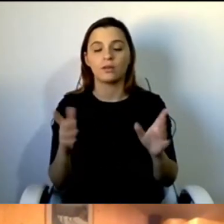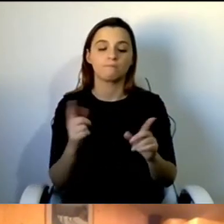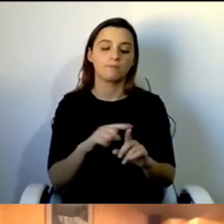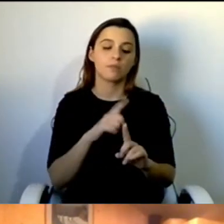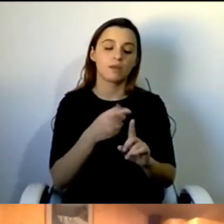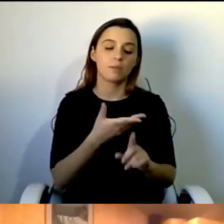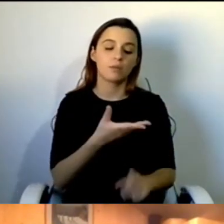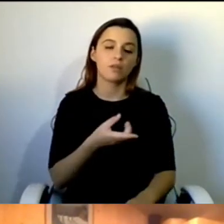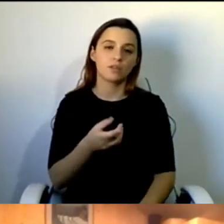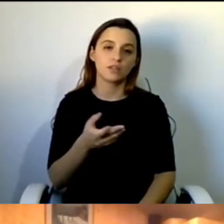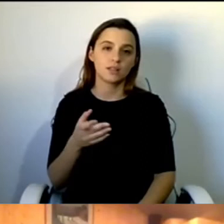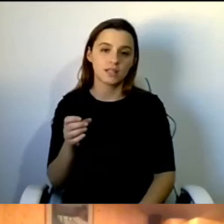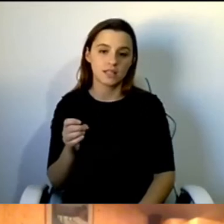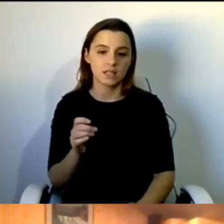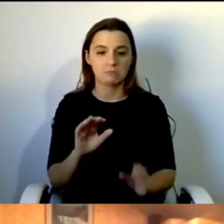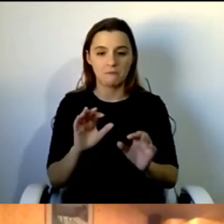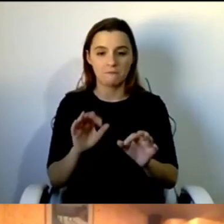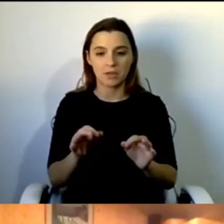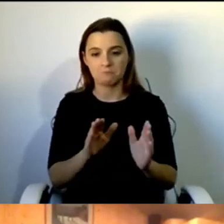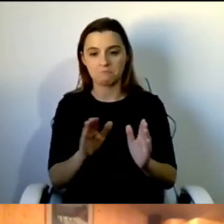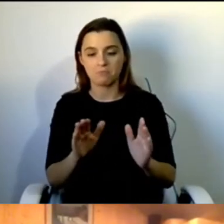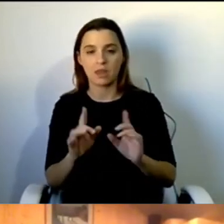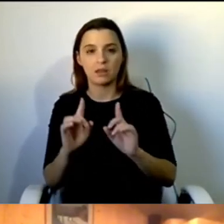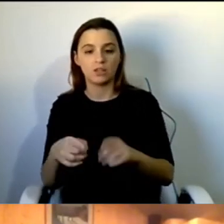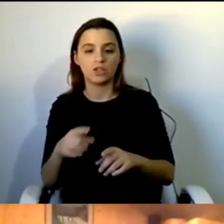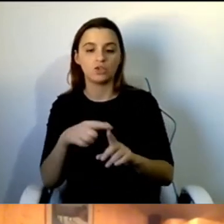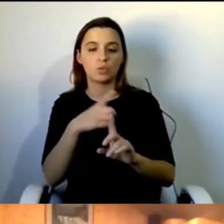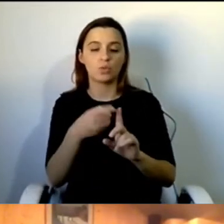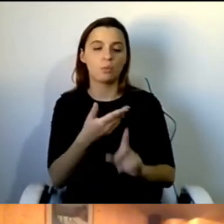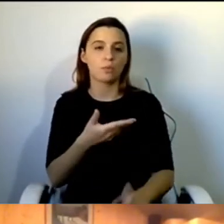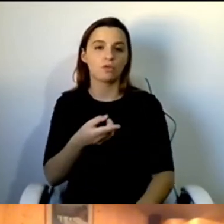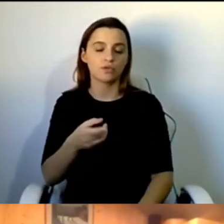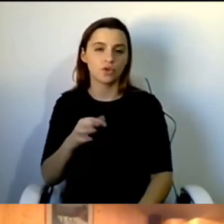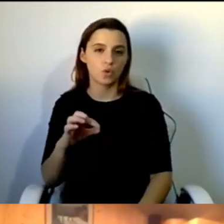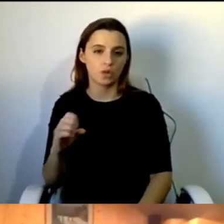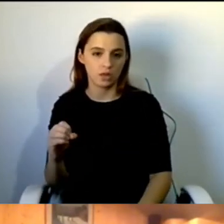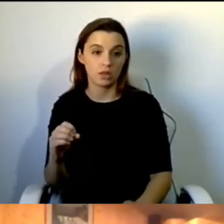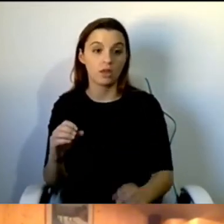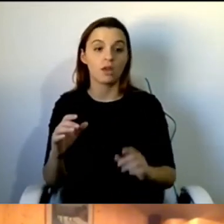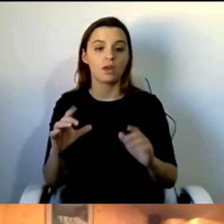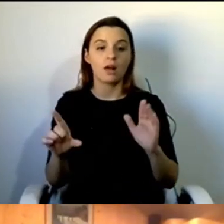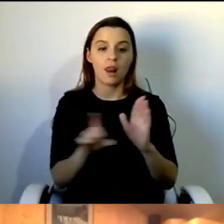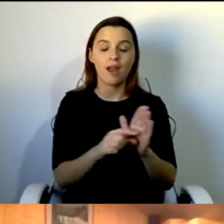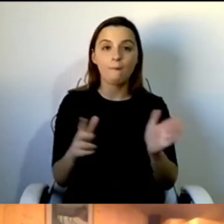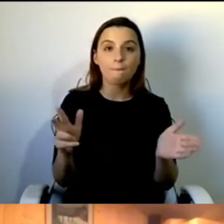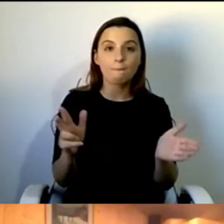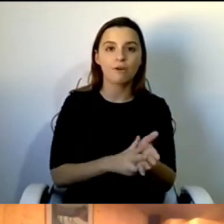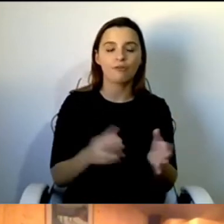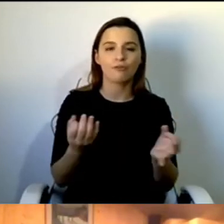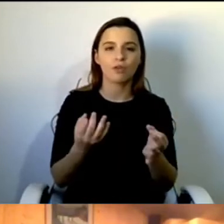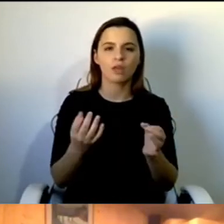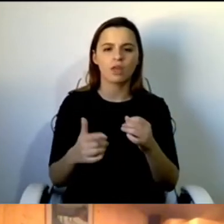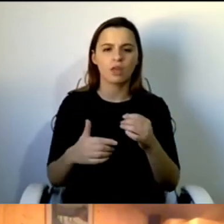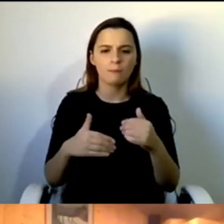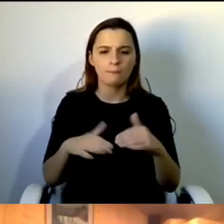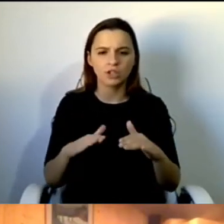the group that we belong to, most of us. And so then they started to do these, put this